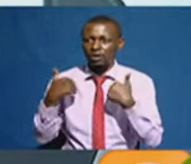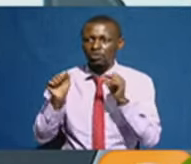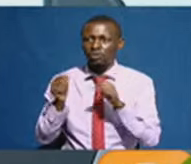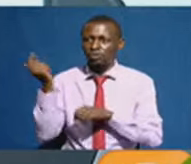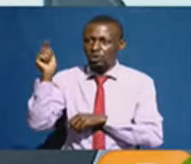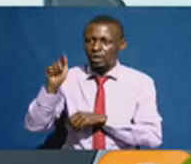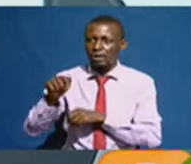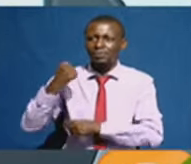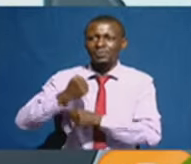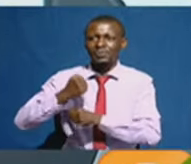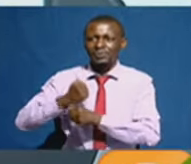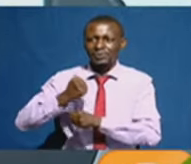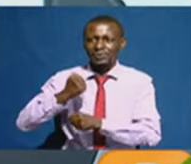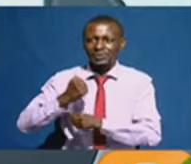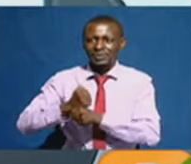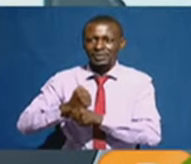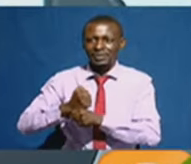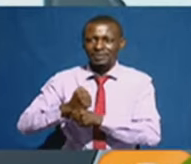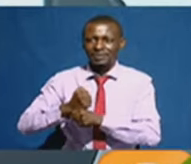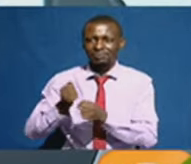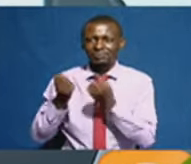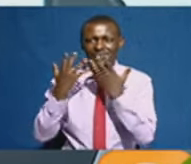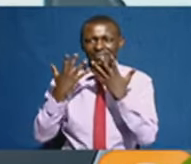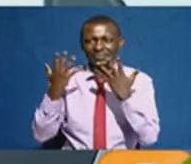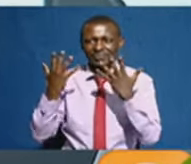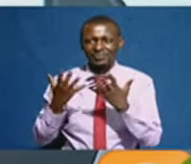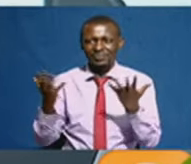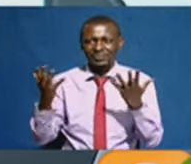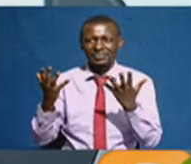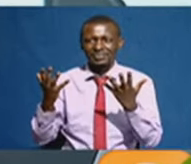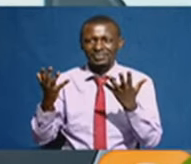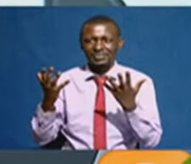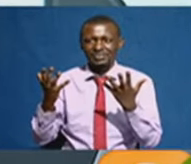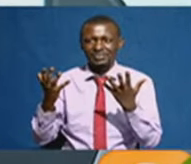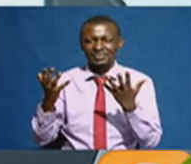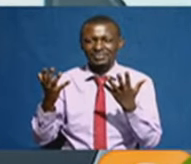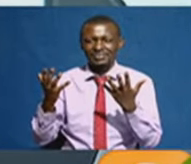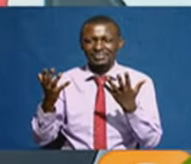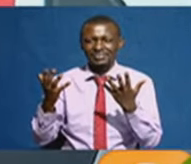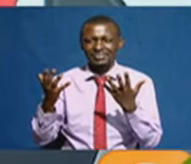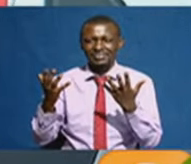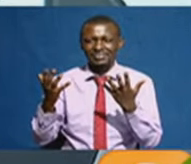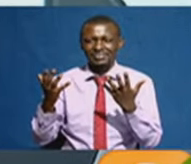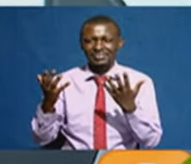work. Just, and I'm saying that for your boss people around this table.